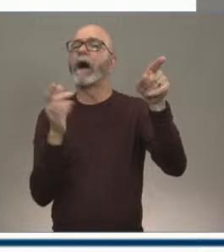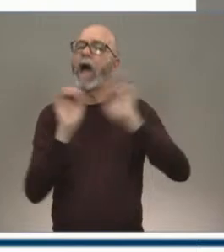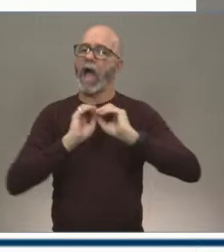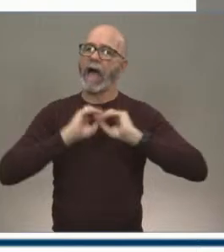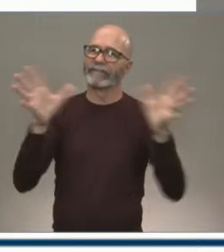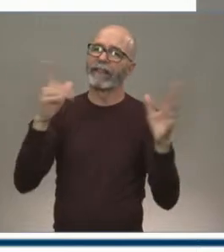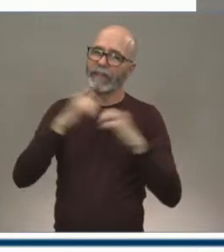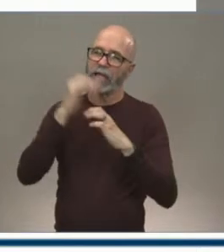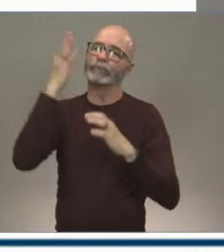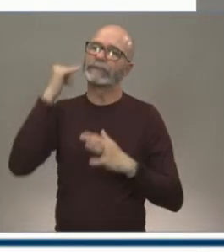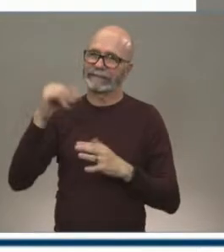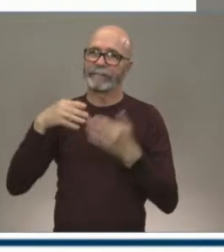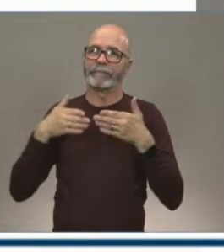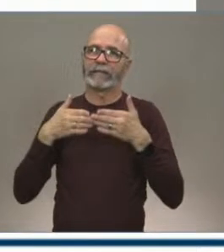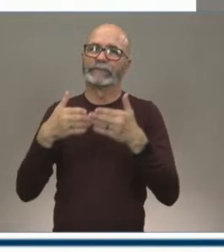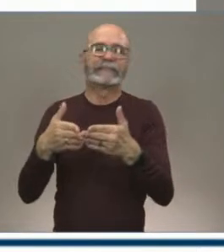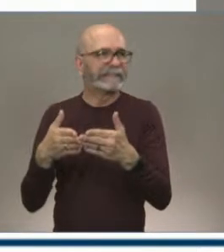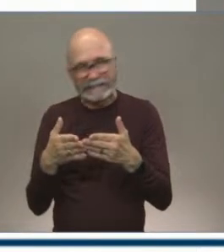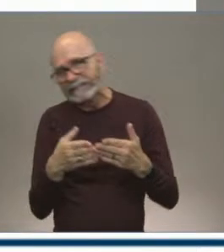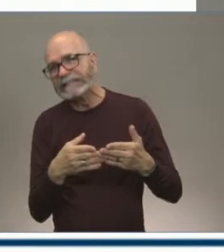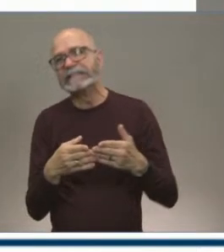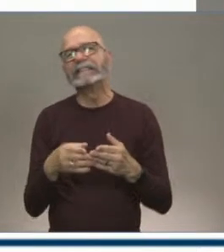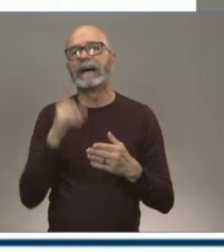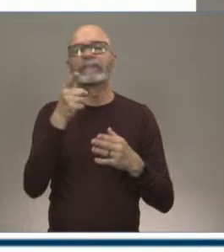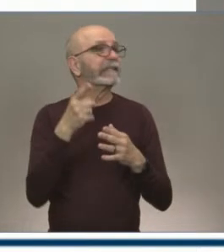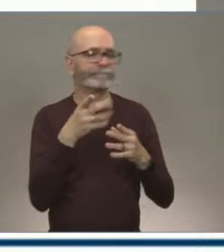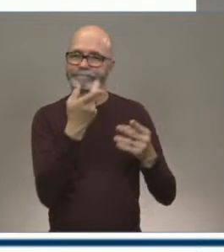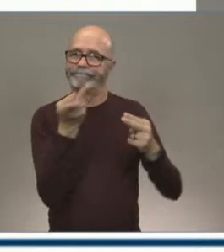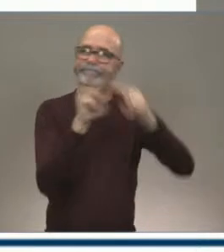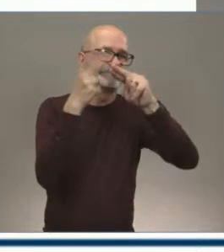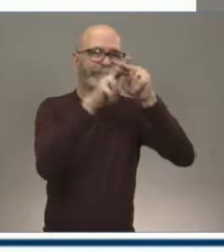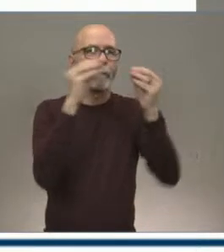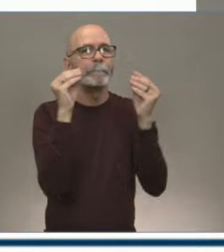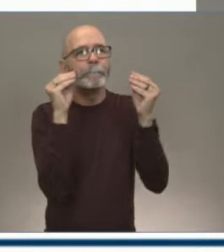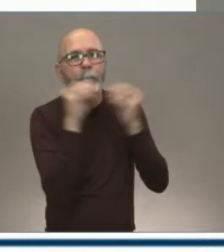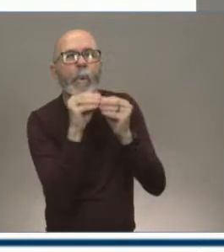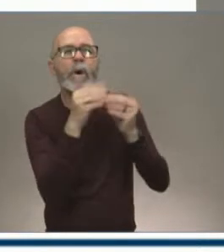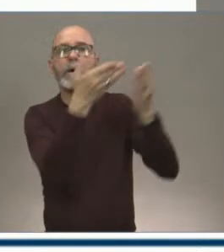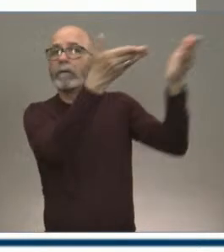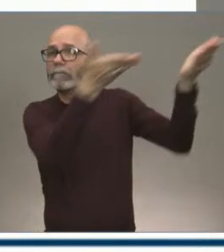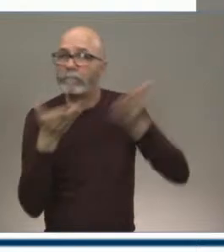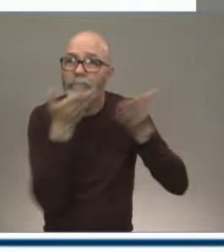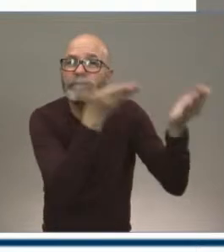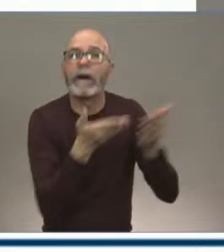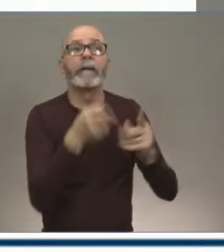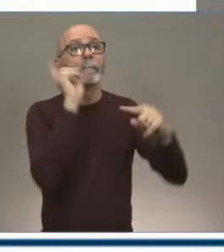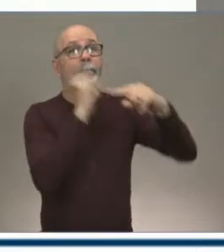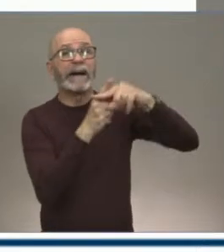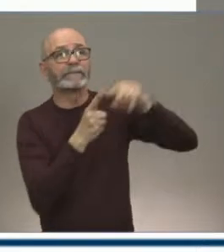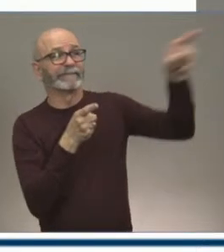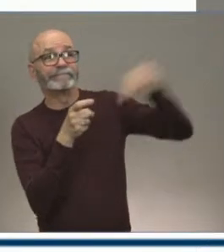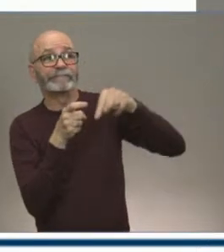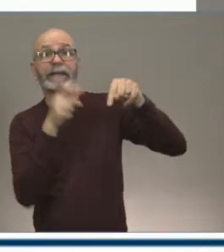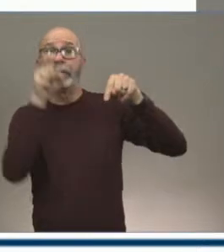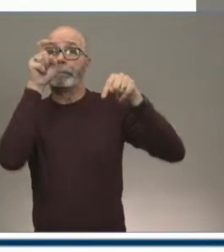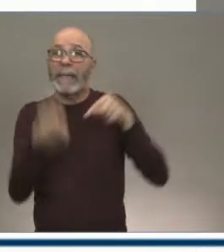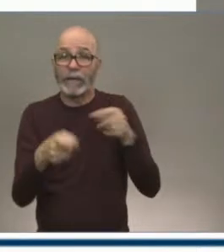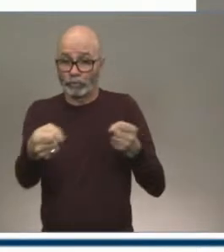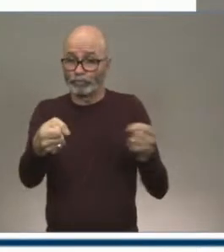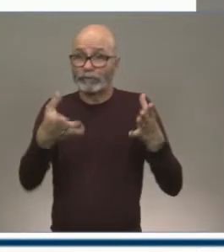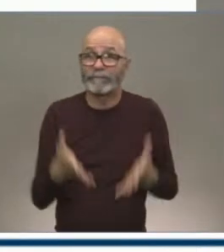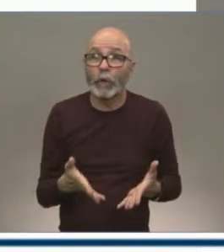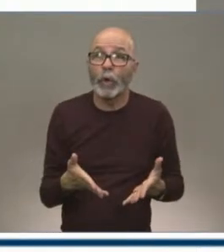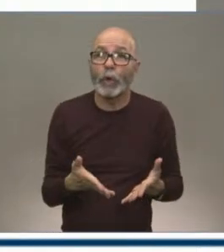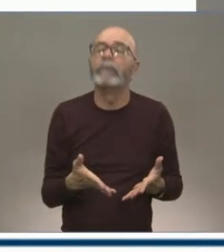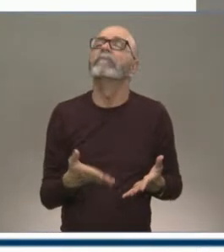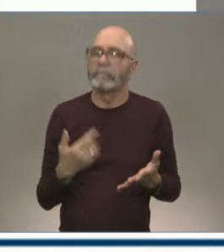we've rapidly stood up testing capacity on the ferry and made it mandatory for those truckers. But we are working to